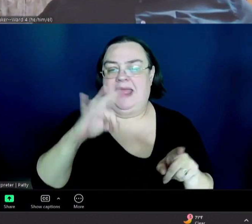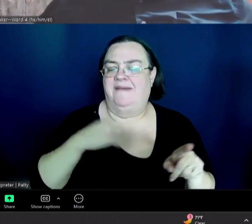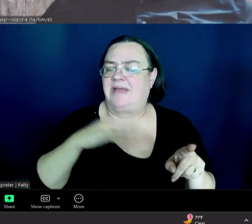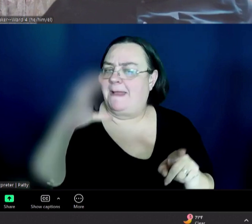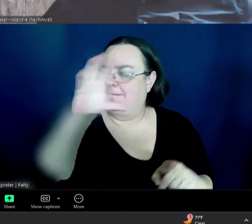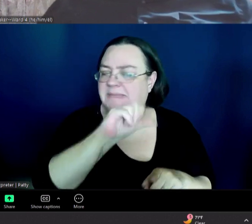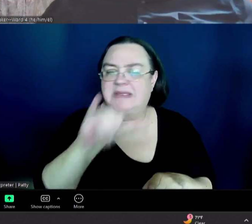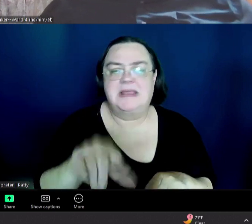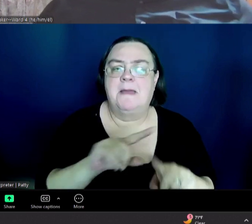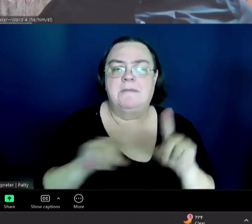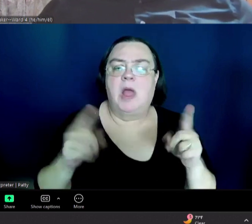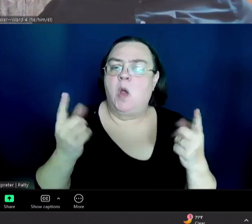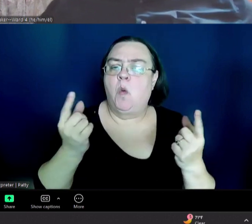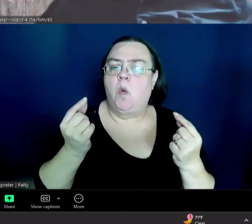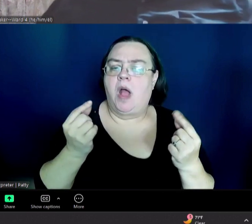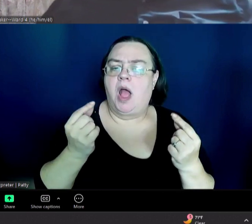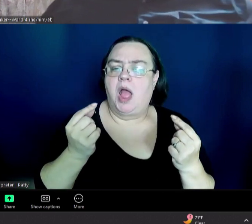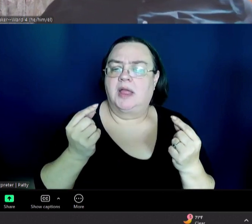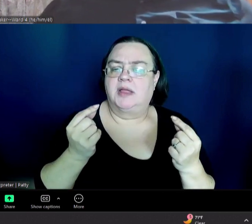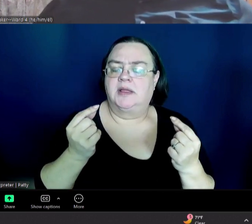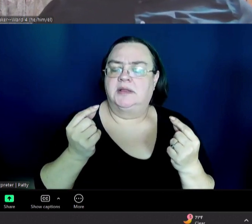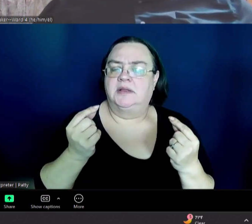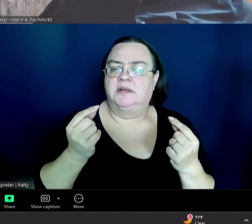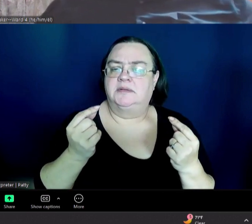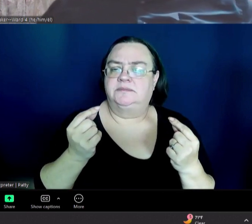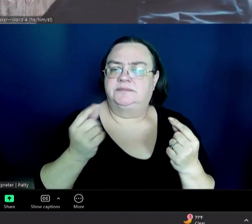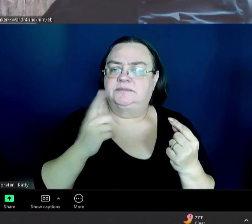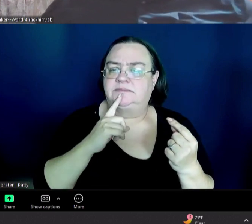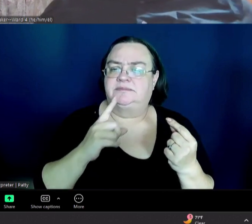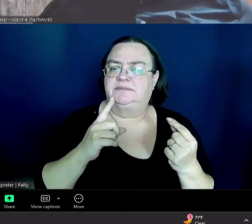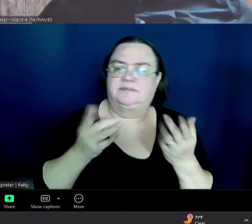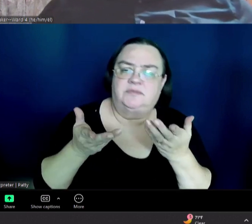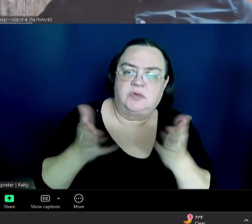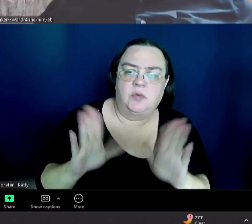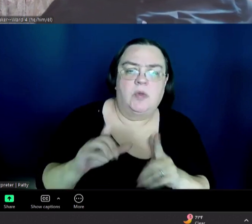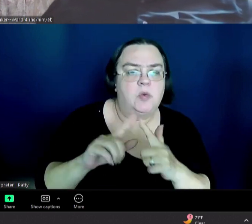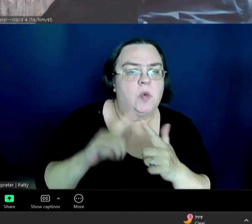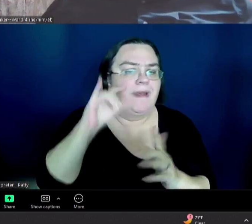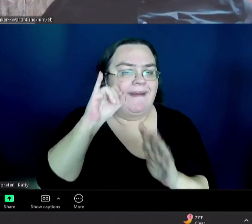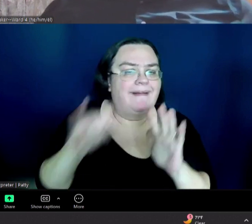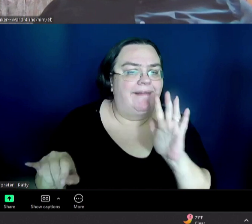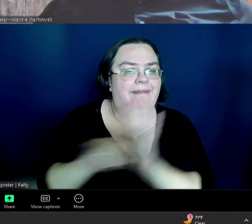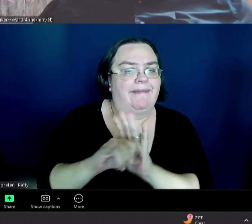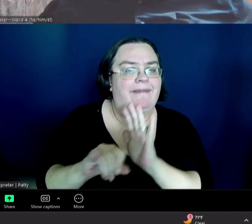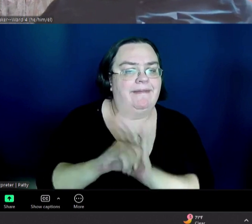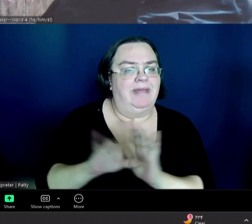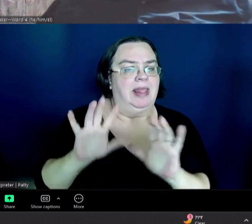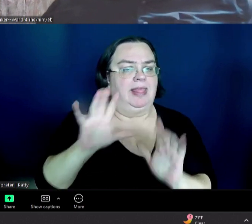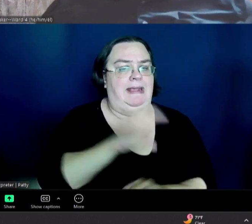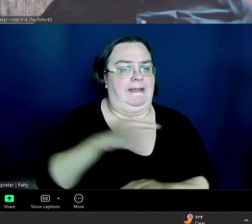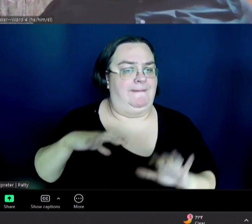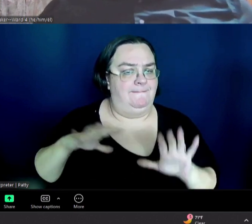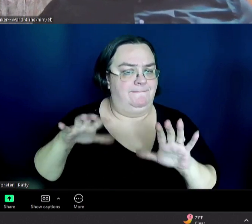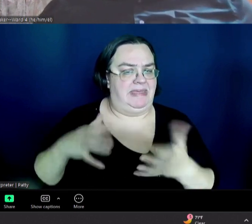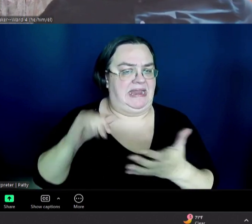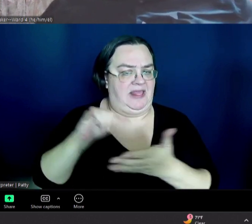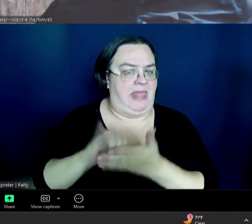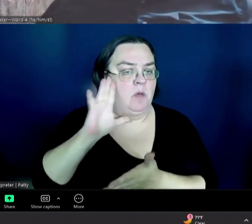the mechanism for identifying the committee that is reviewing the applications for the